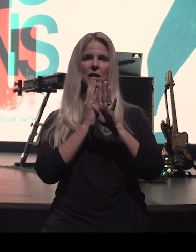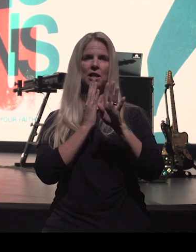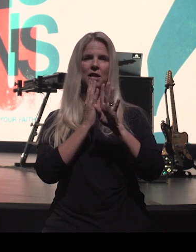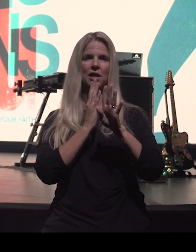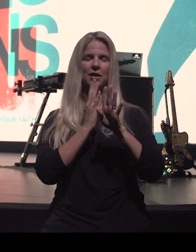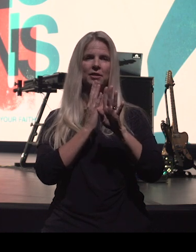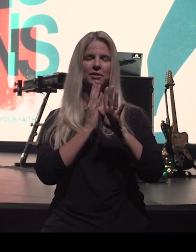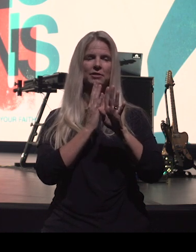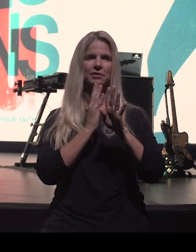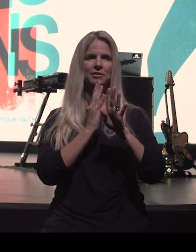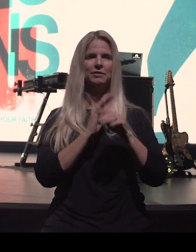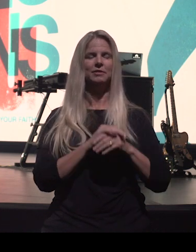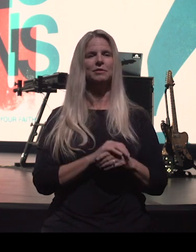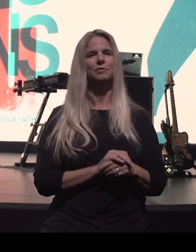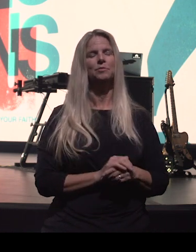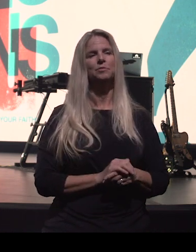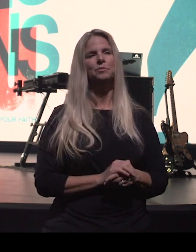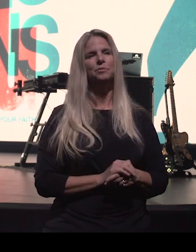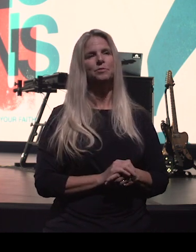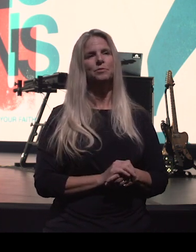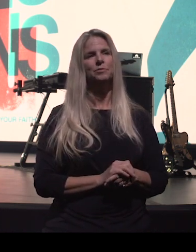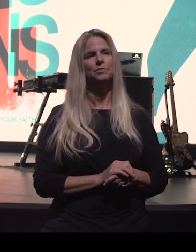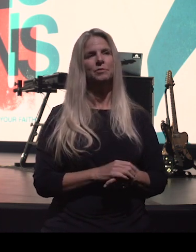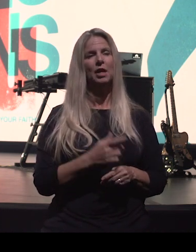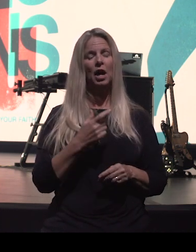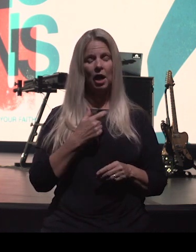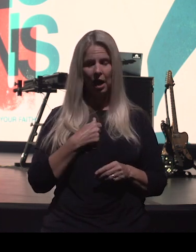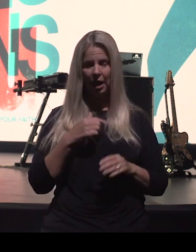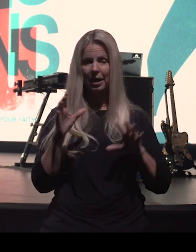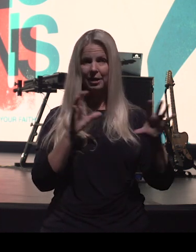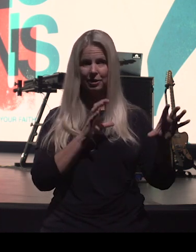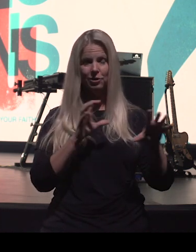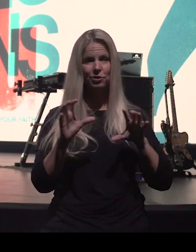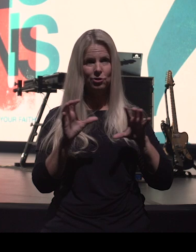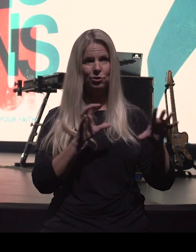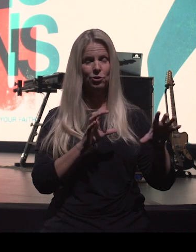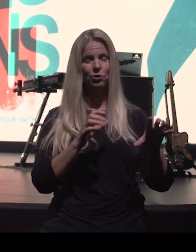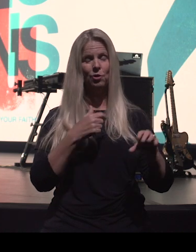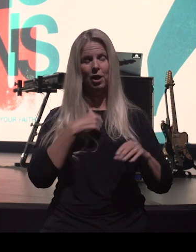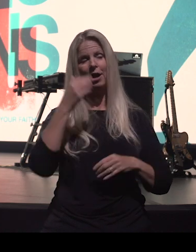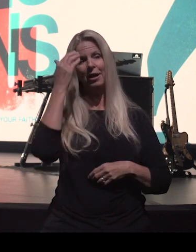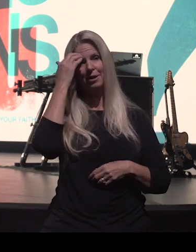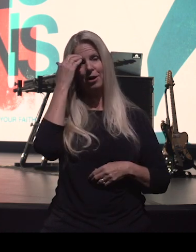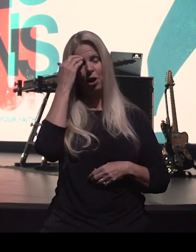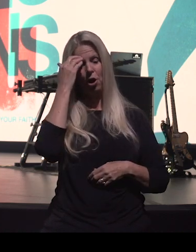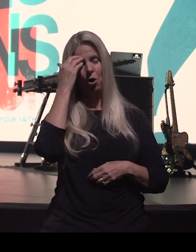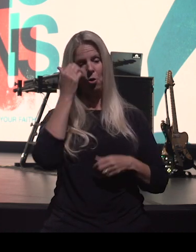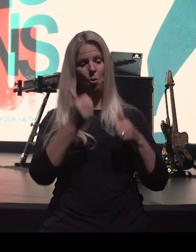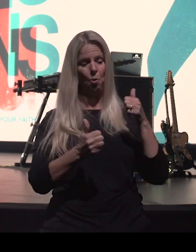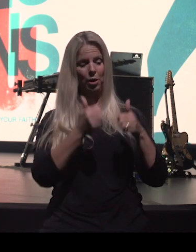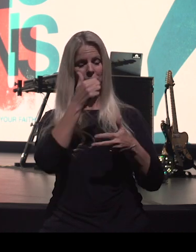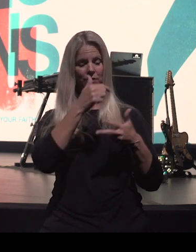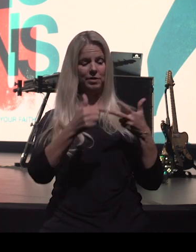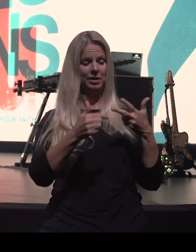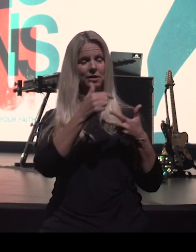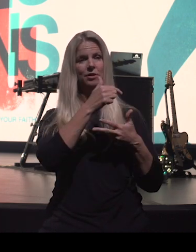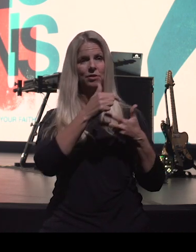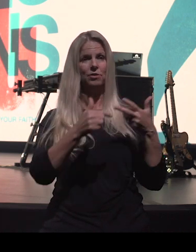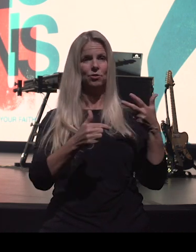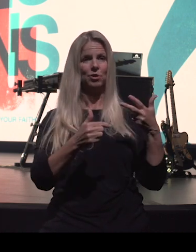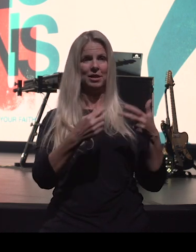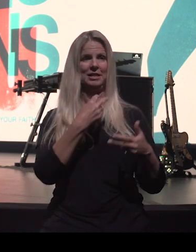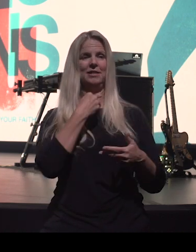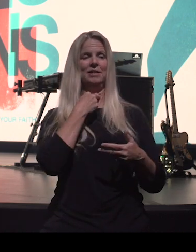these areas more than the other. I do. I know which one is mine, okay? I have a tendency to lean in one area and it can get us